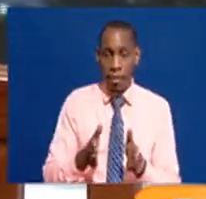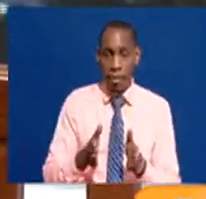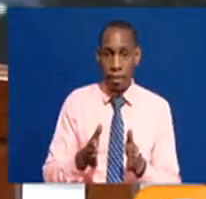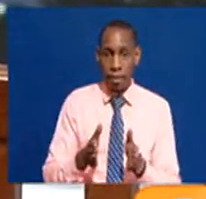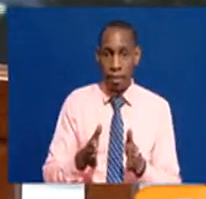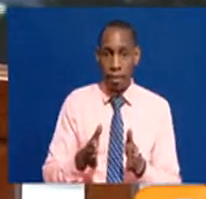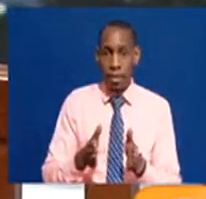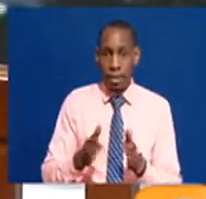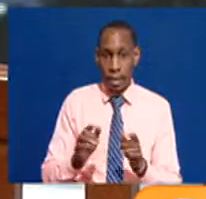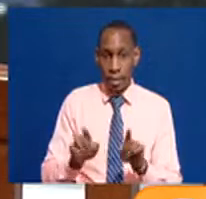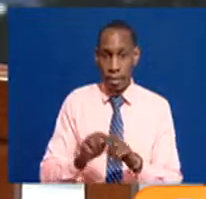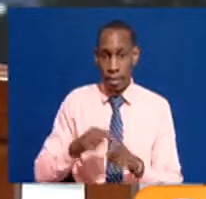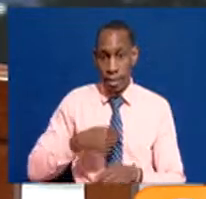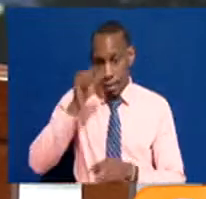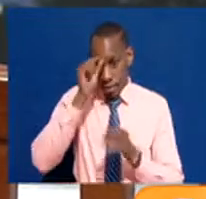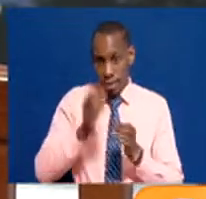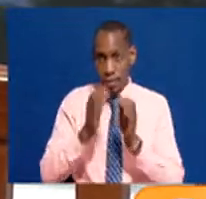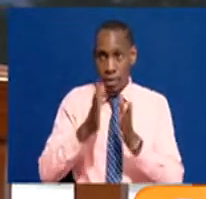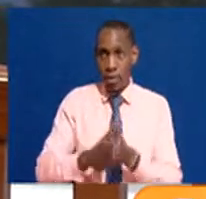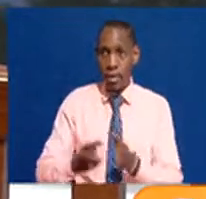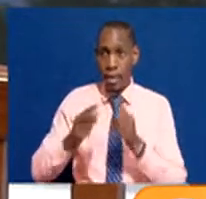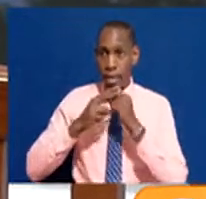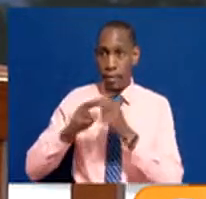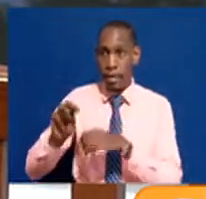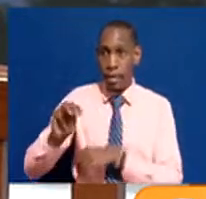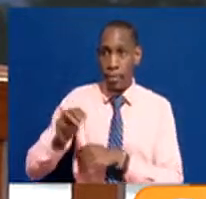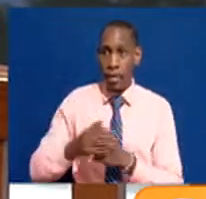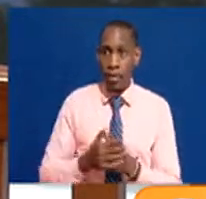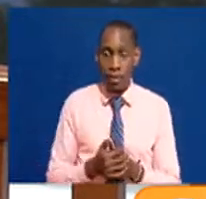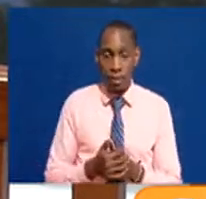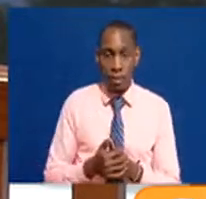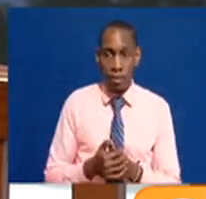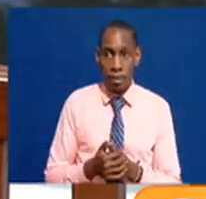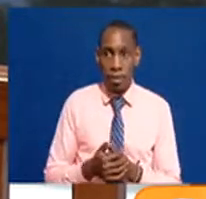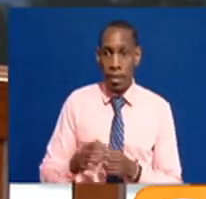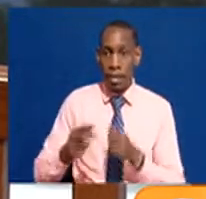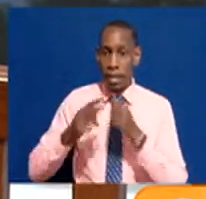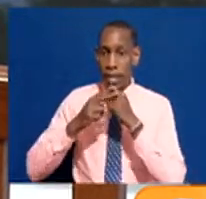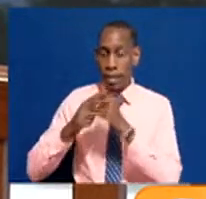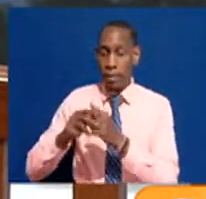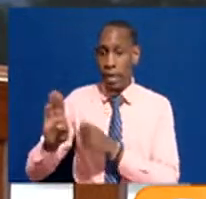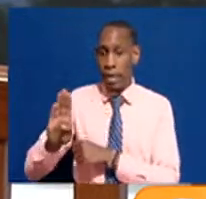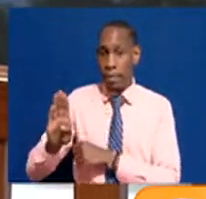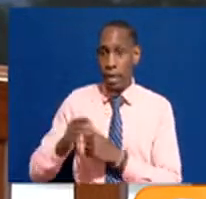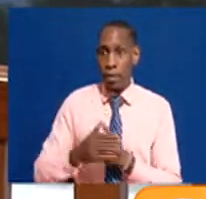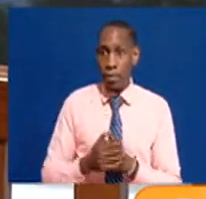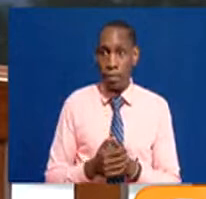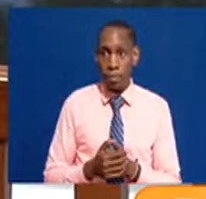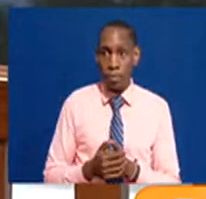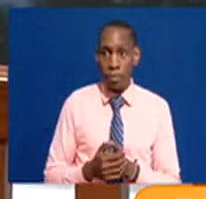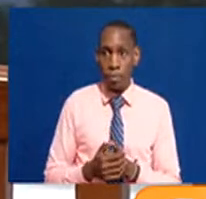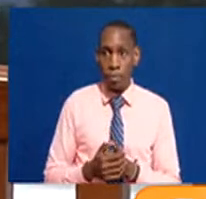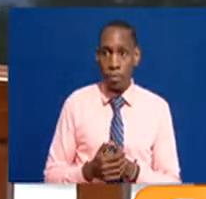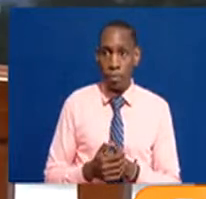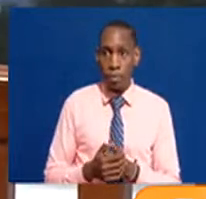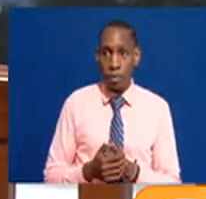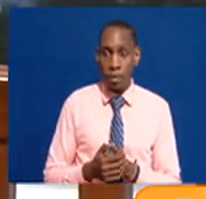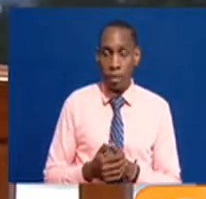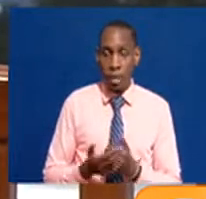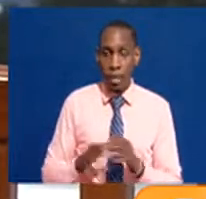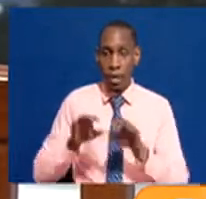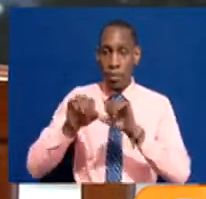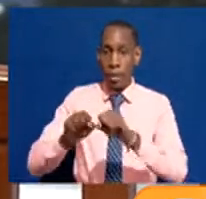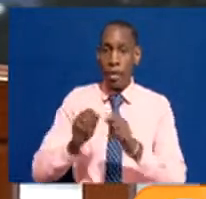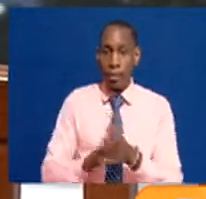I'm a government officer, is 700 million. So 700 billion. Billion. So that's 2.1. So you inherit